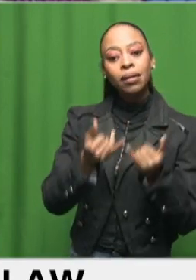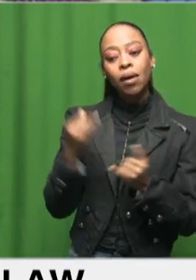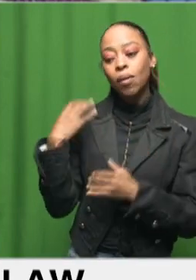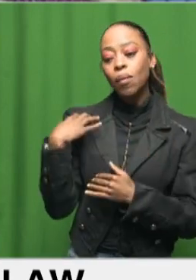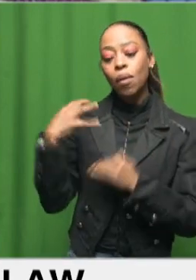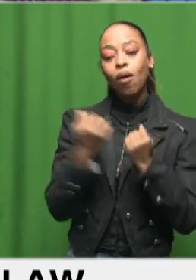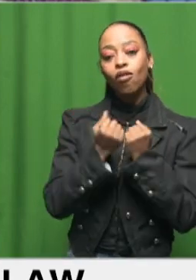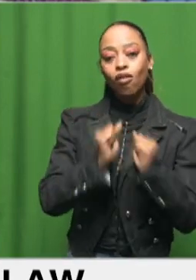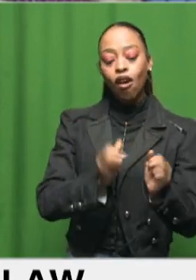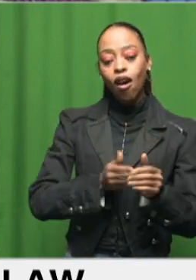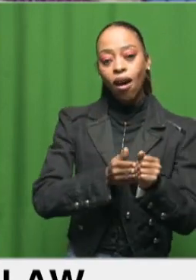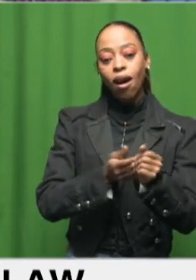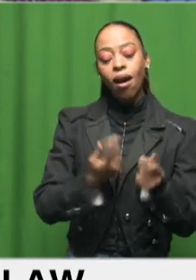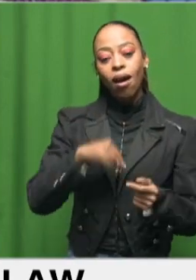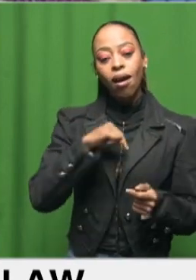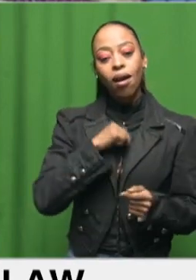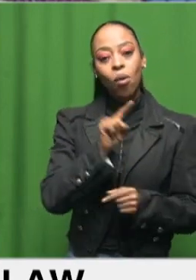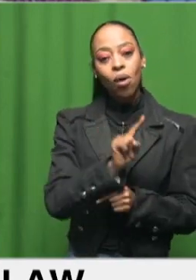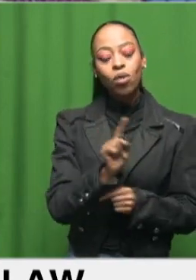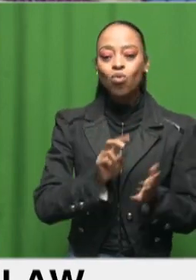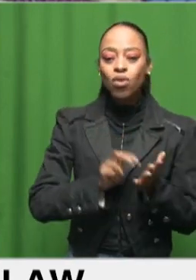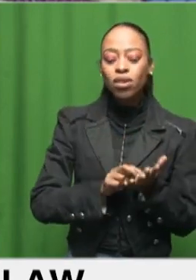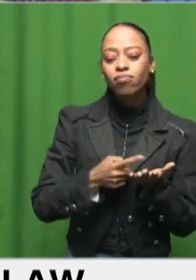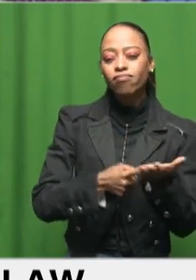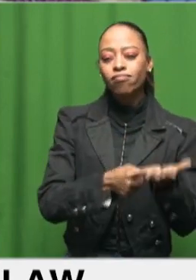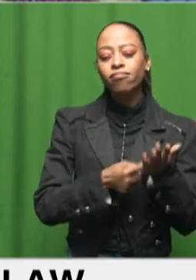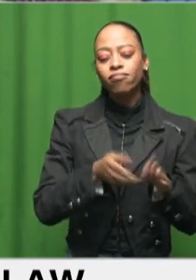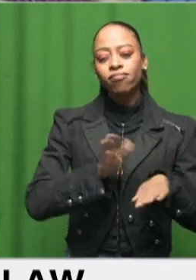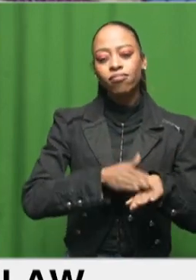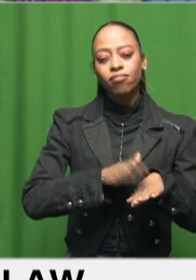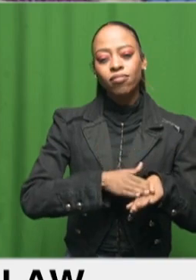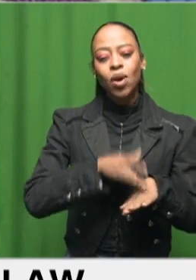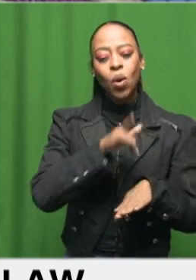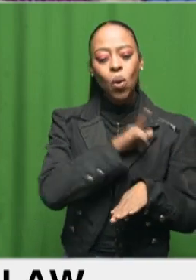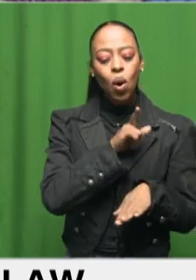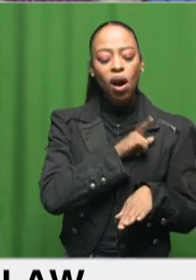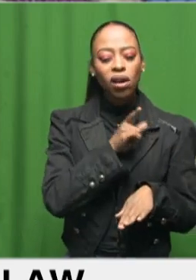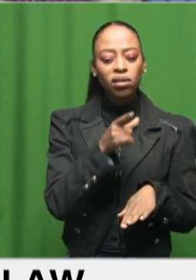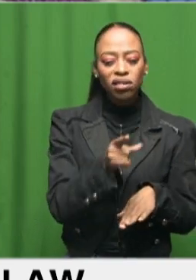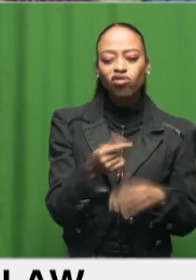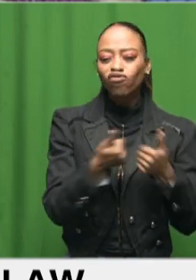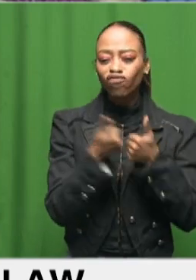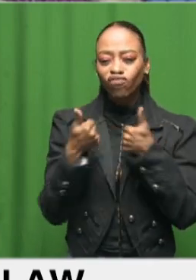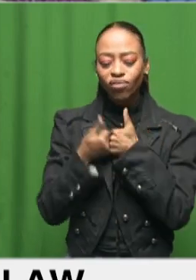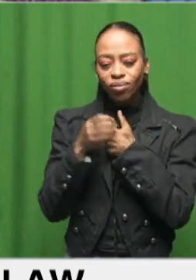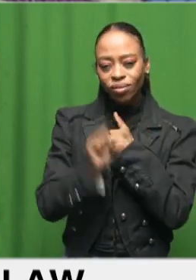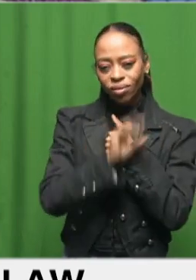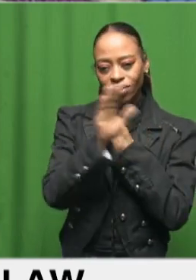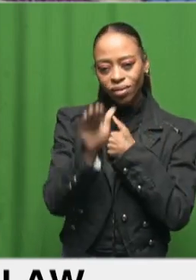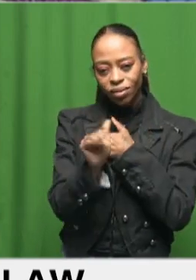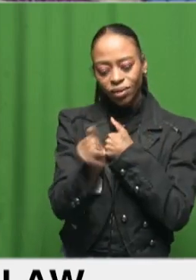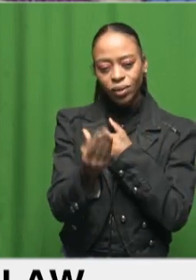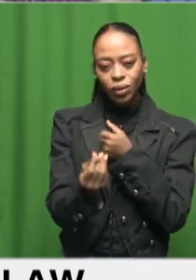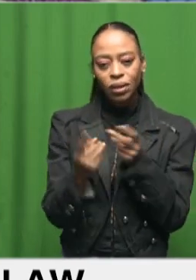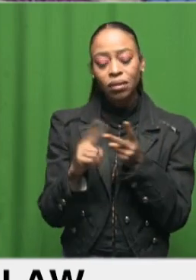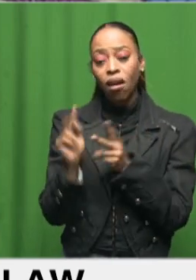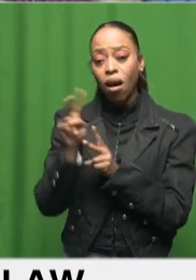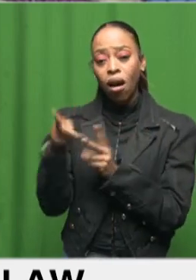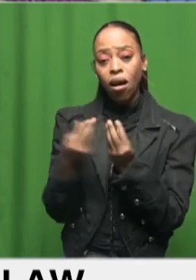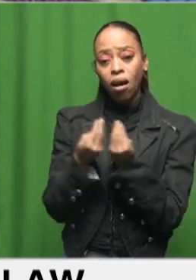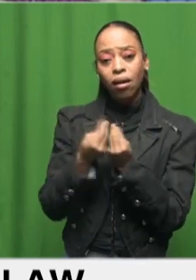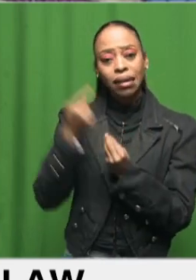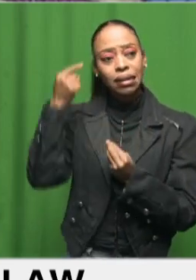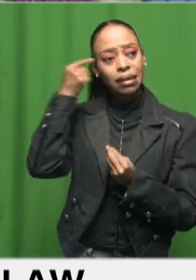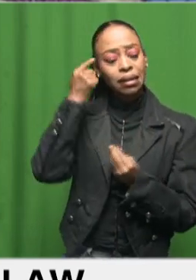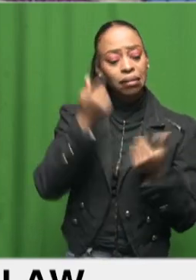for Justice was that we needed this debate so that with all the despair, the challenges that South Africans are saying to say, and others thinking that maybe